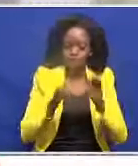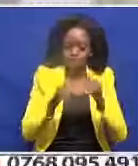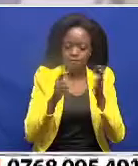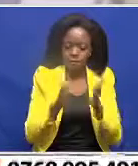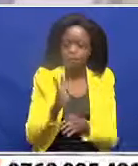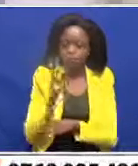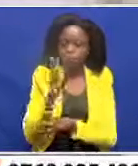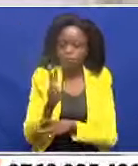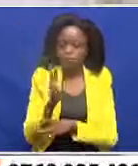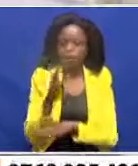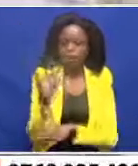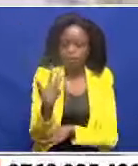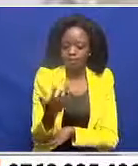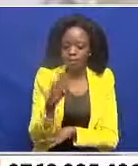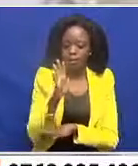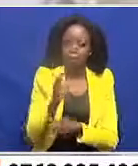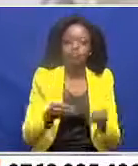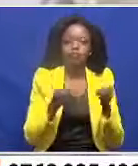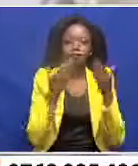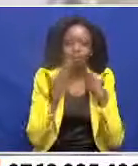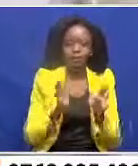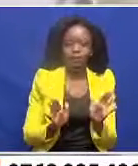their statements.